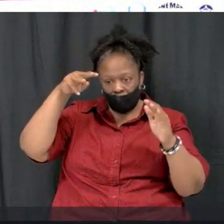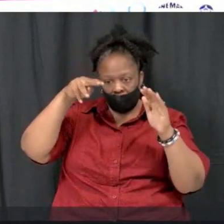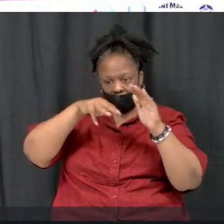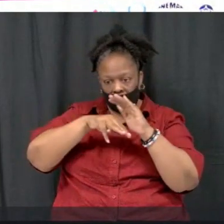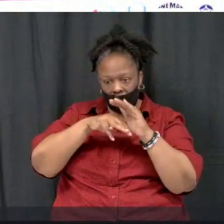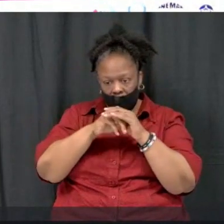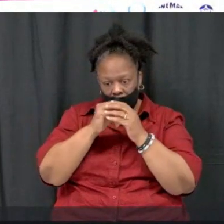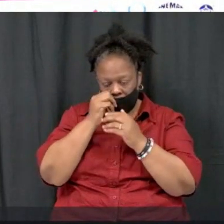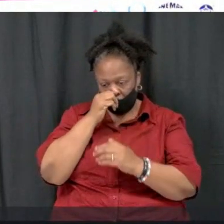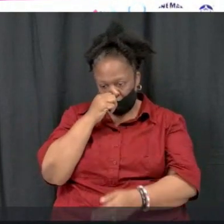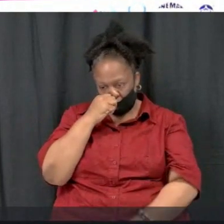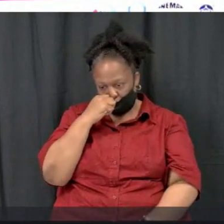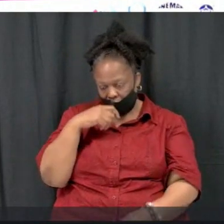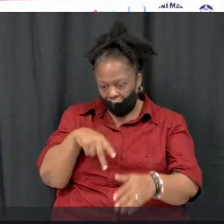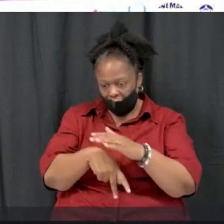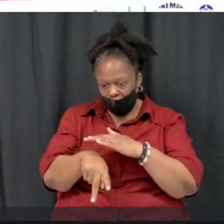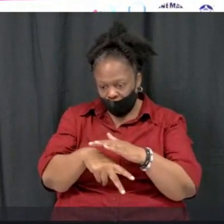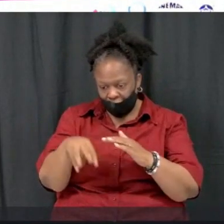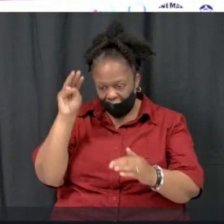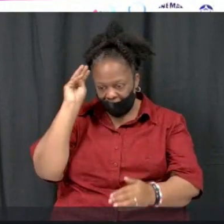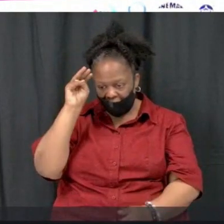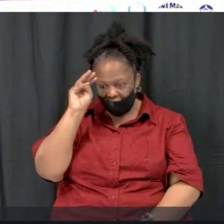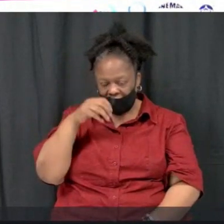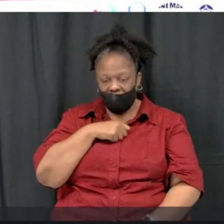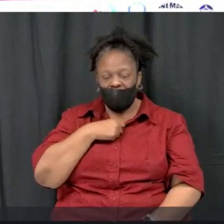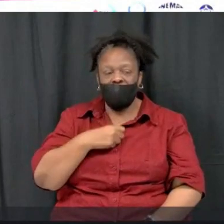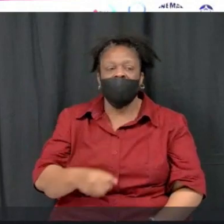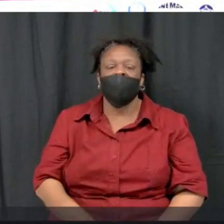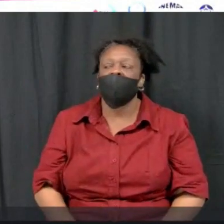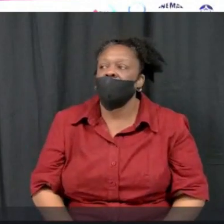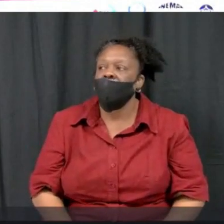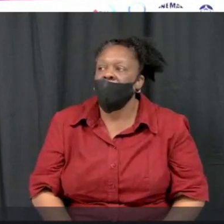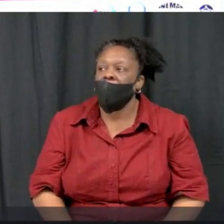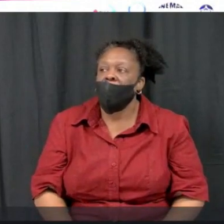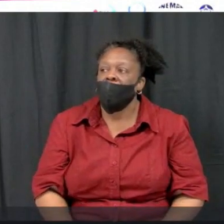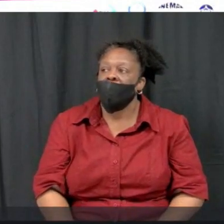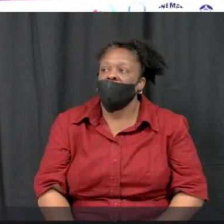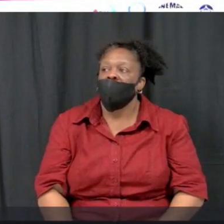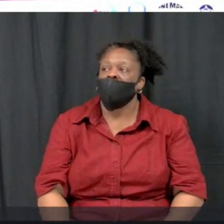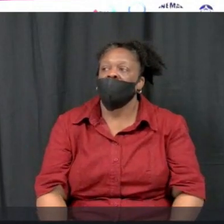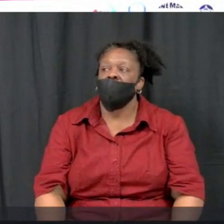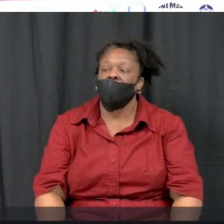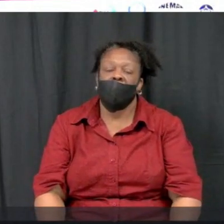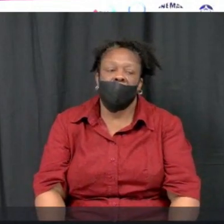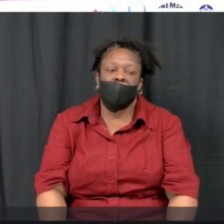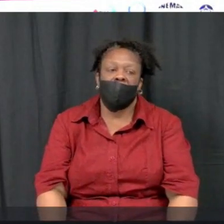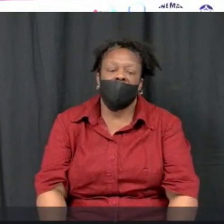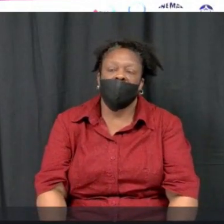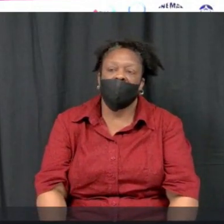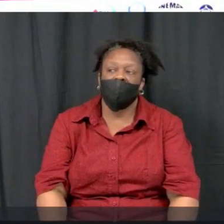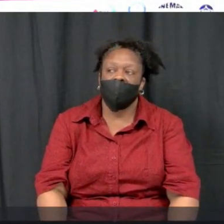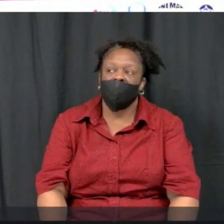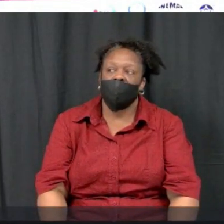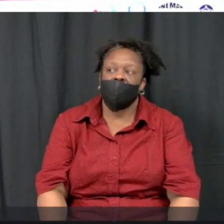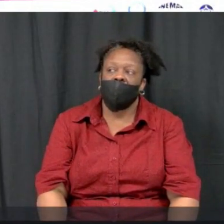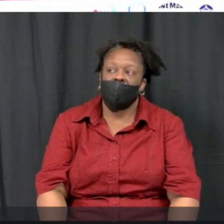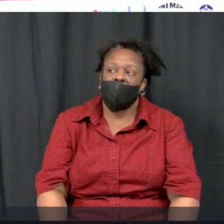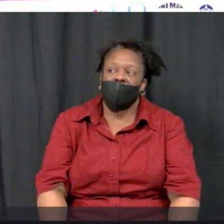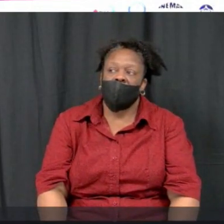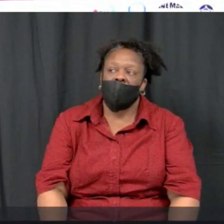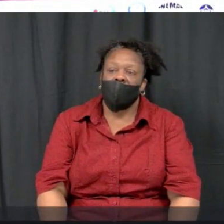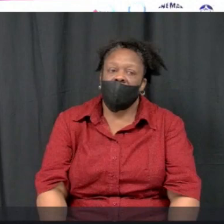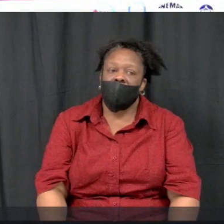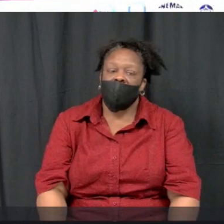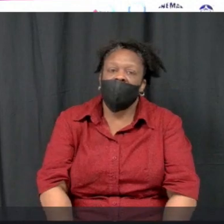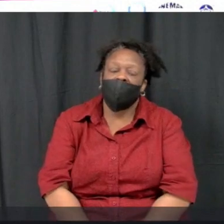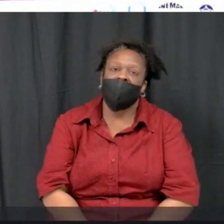program, because we felt that we needed to reassure the government and the Ministry of Health of our commitment